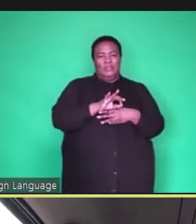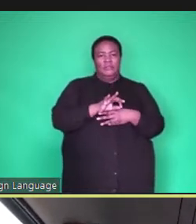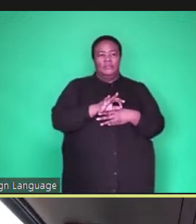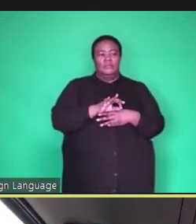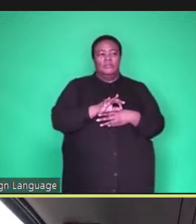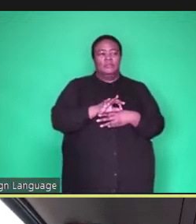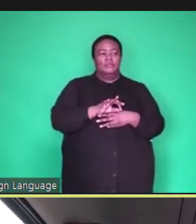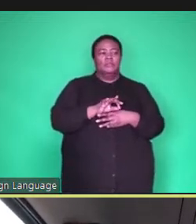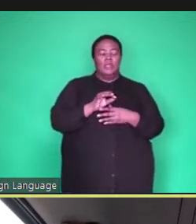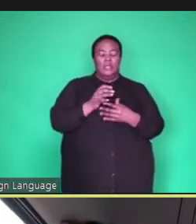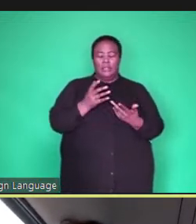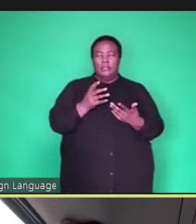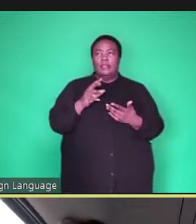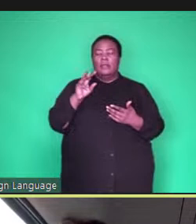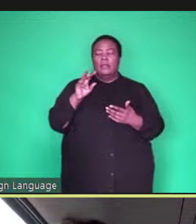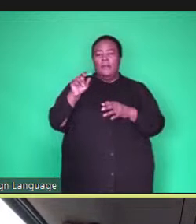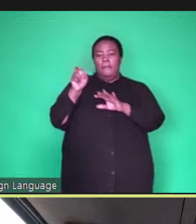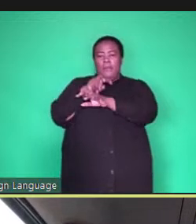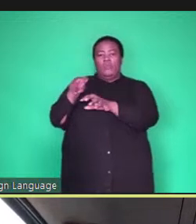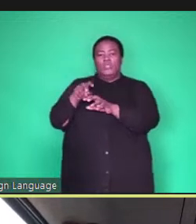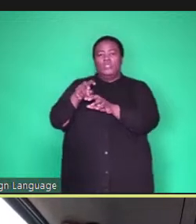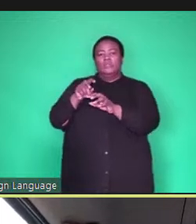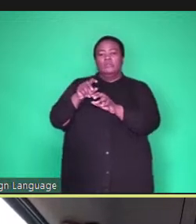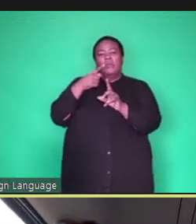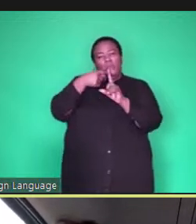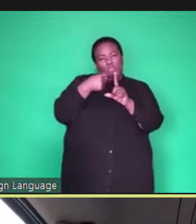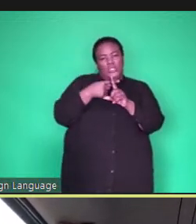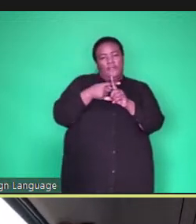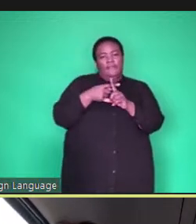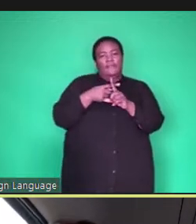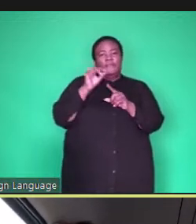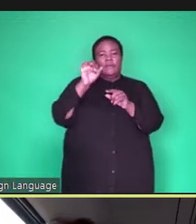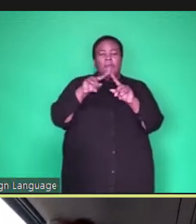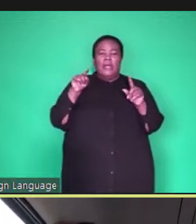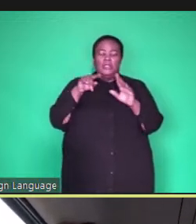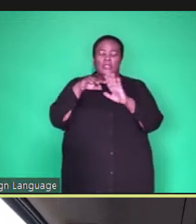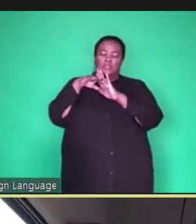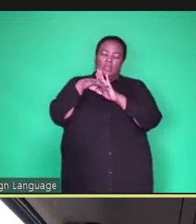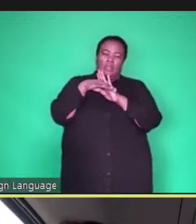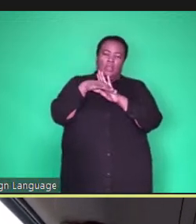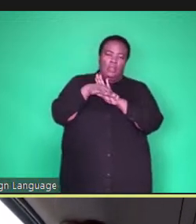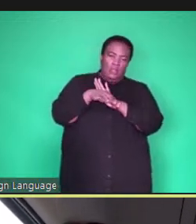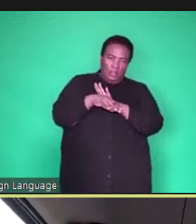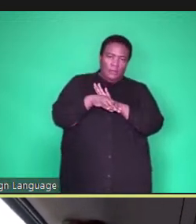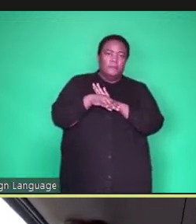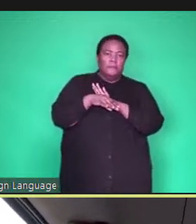whereas migration was positive but declining quite